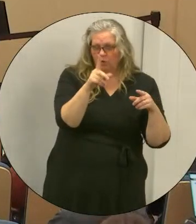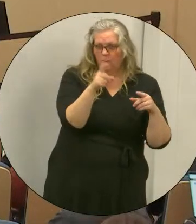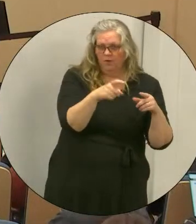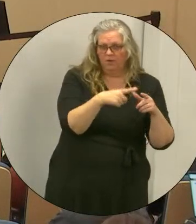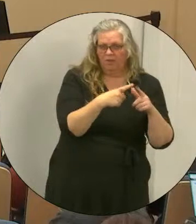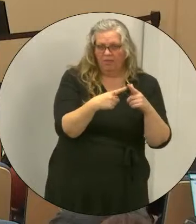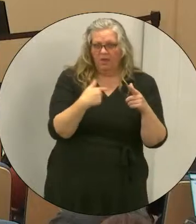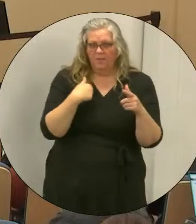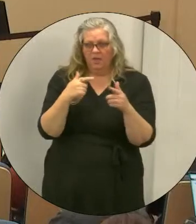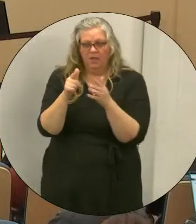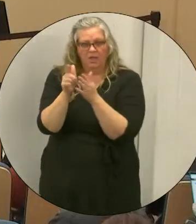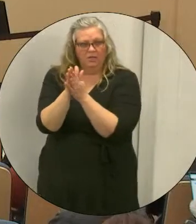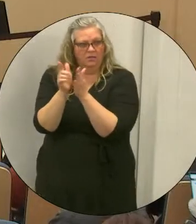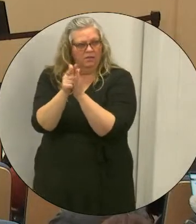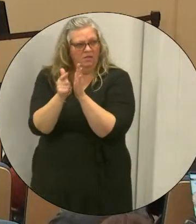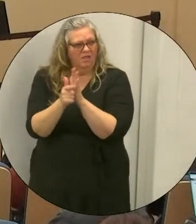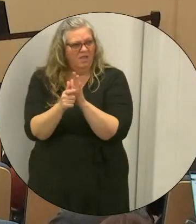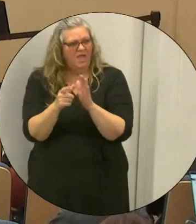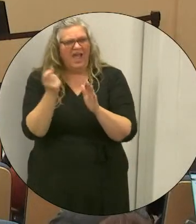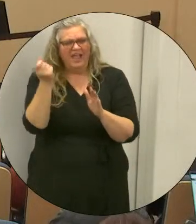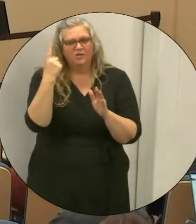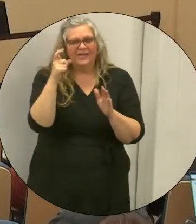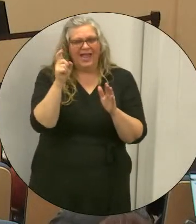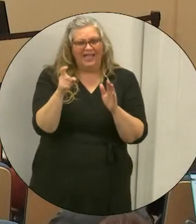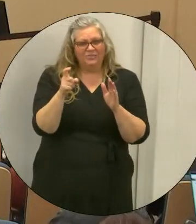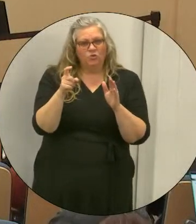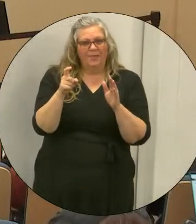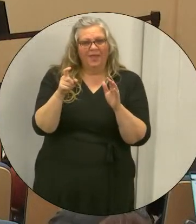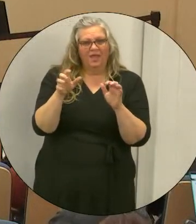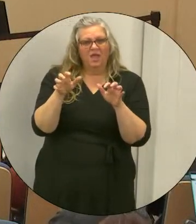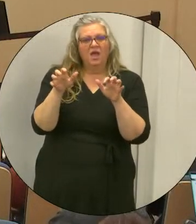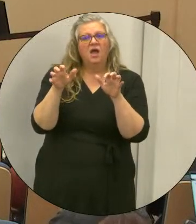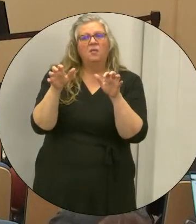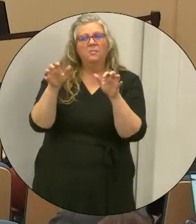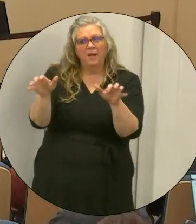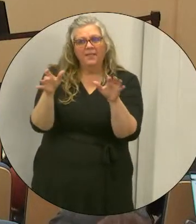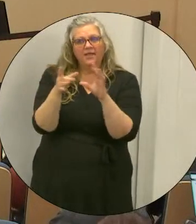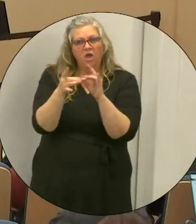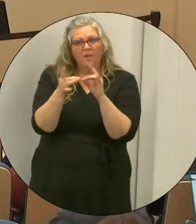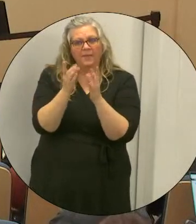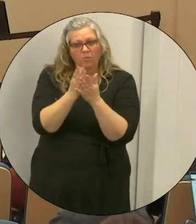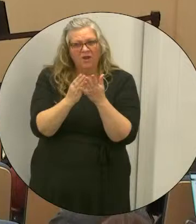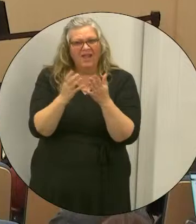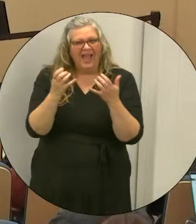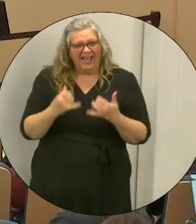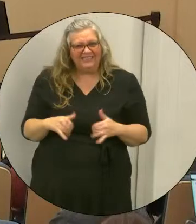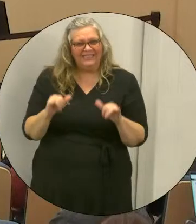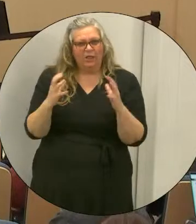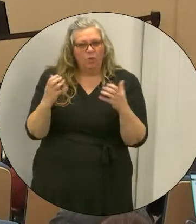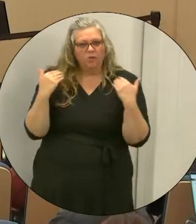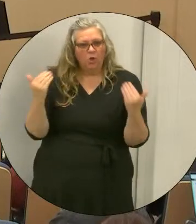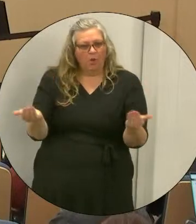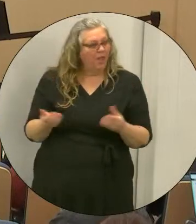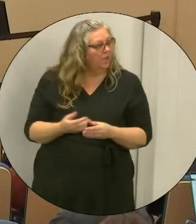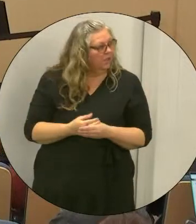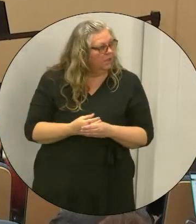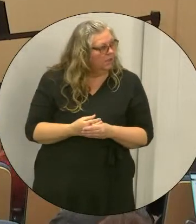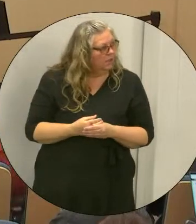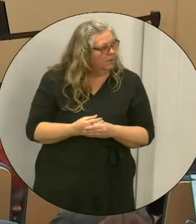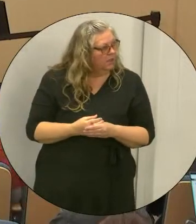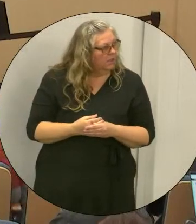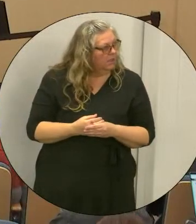I understand there has to be a public comment portion after my statement. I still want to go ahead with that, if it's